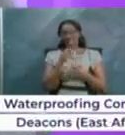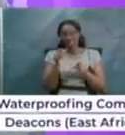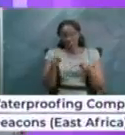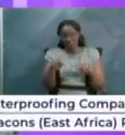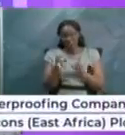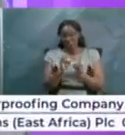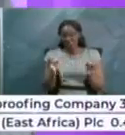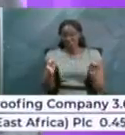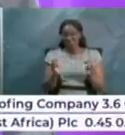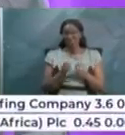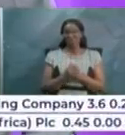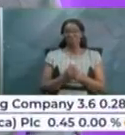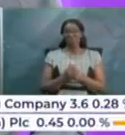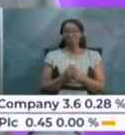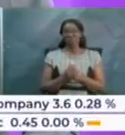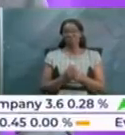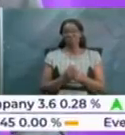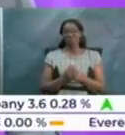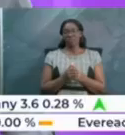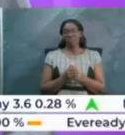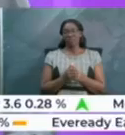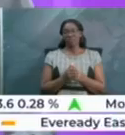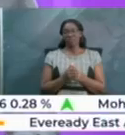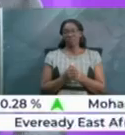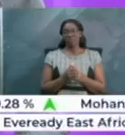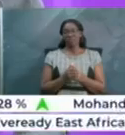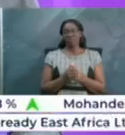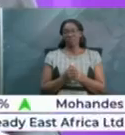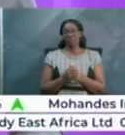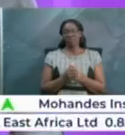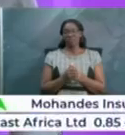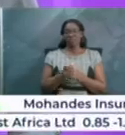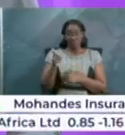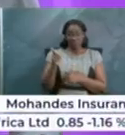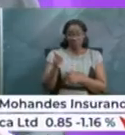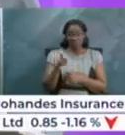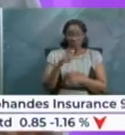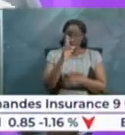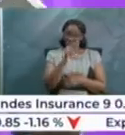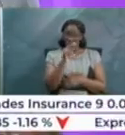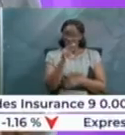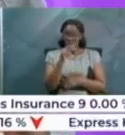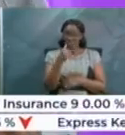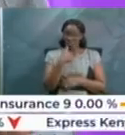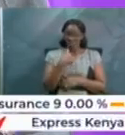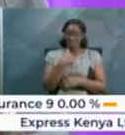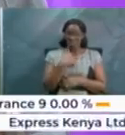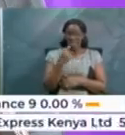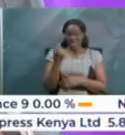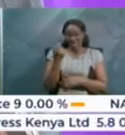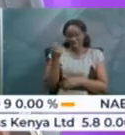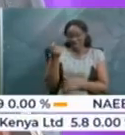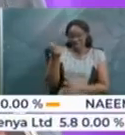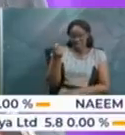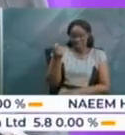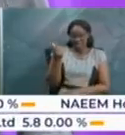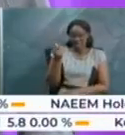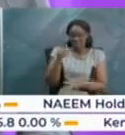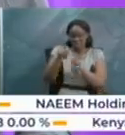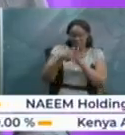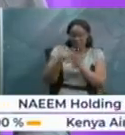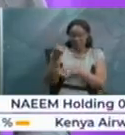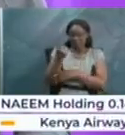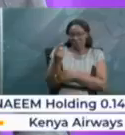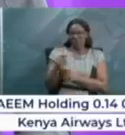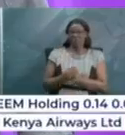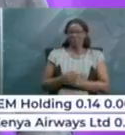Yes. Are you one of those guys? No, unfortunately, I'm not. I actually have very few sandals, to say